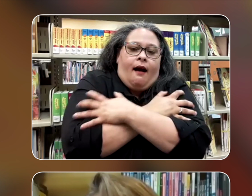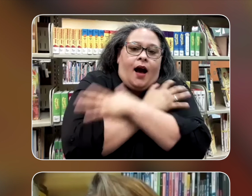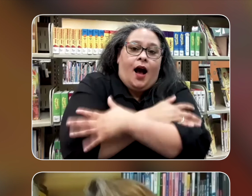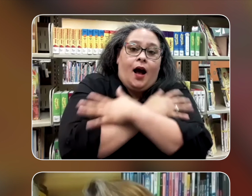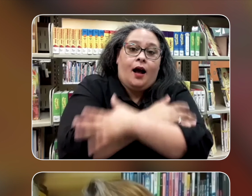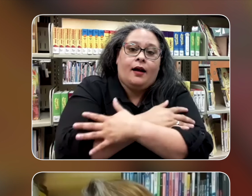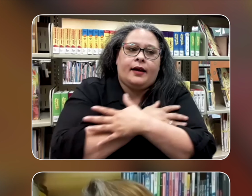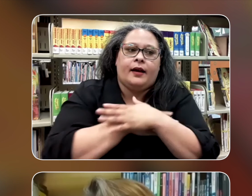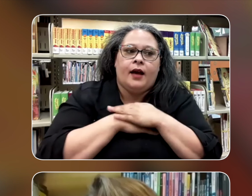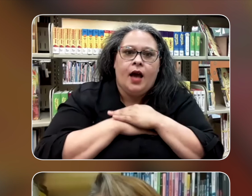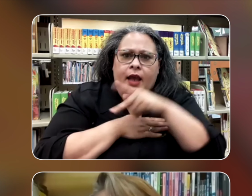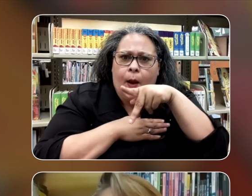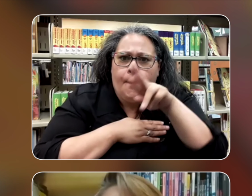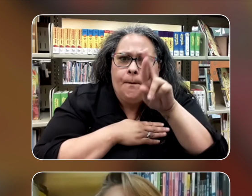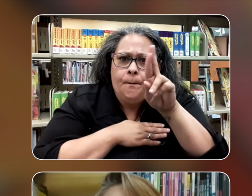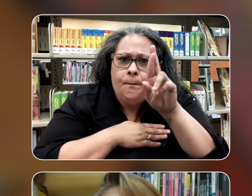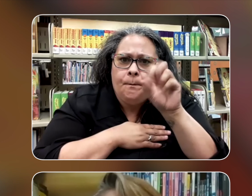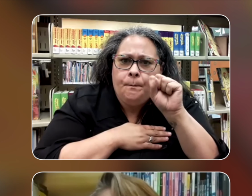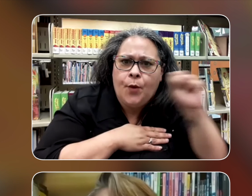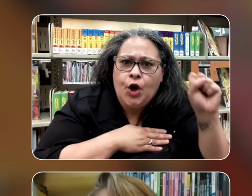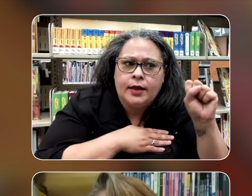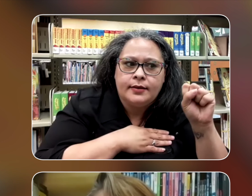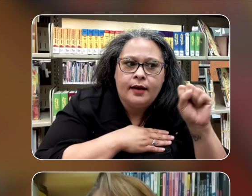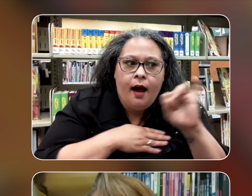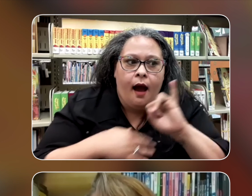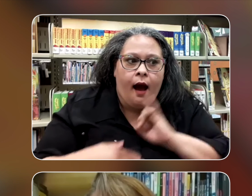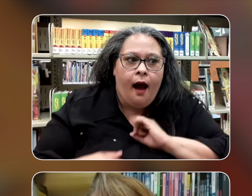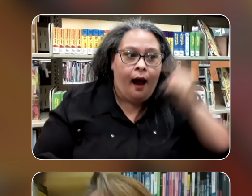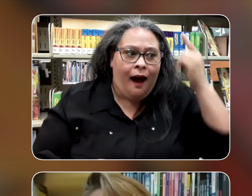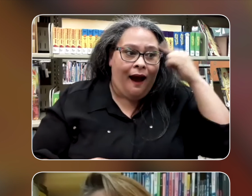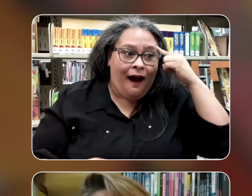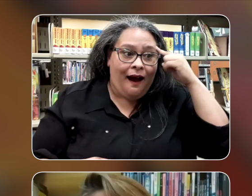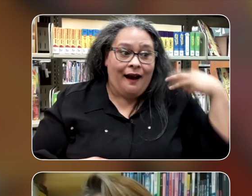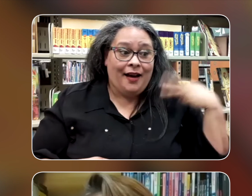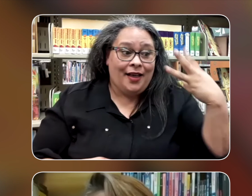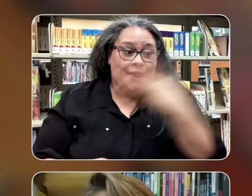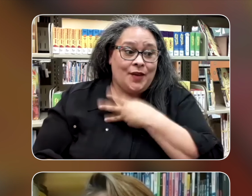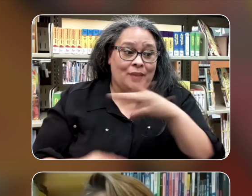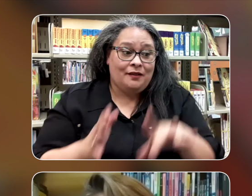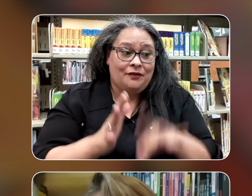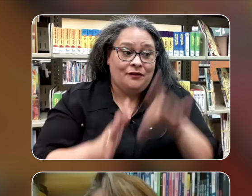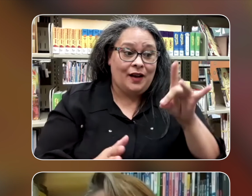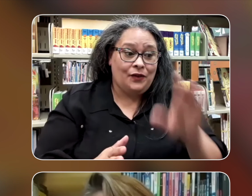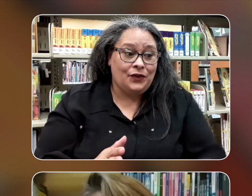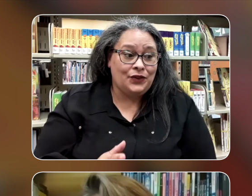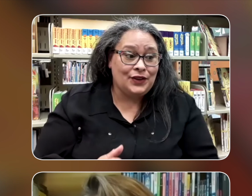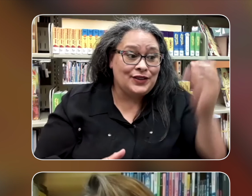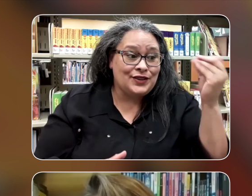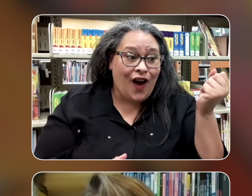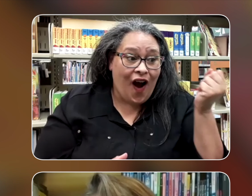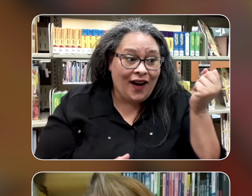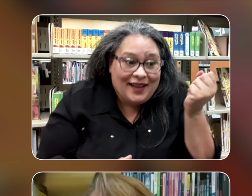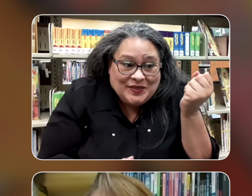he purrs. I think we found just the right dog for you, Marisol, Mommy